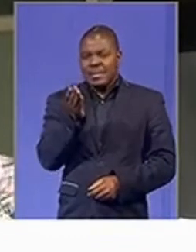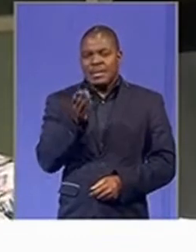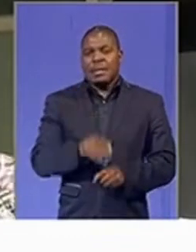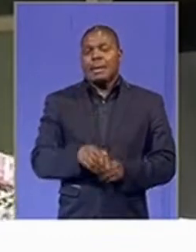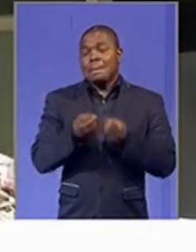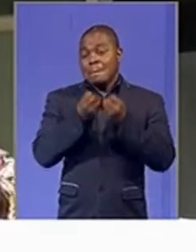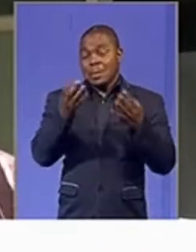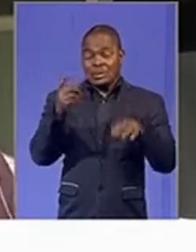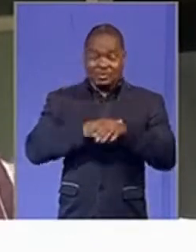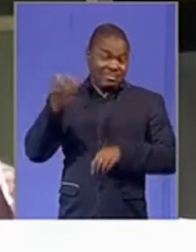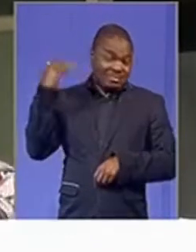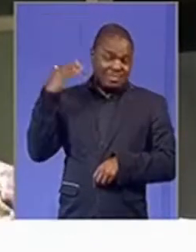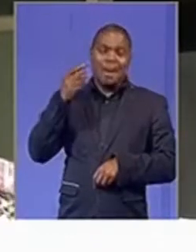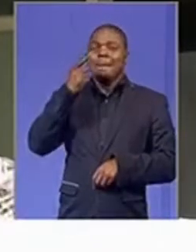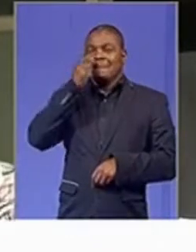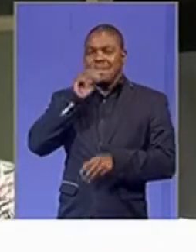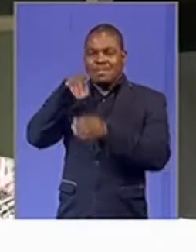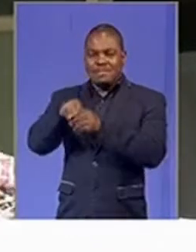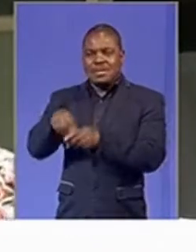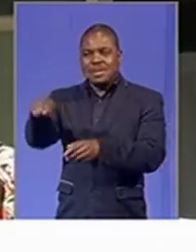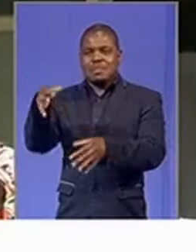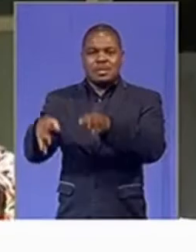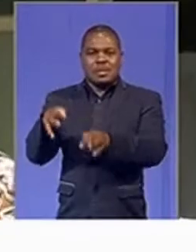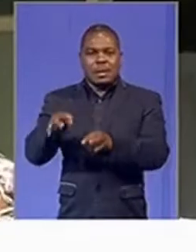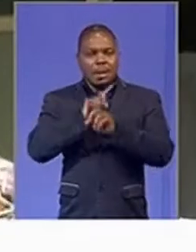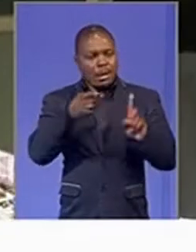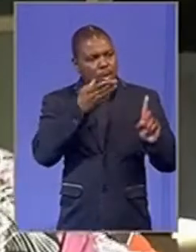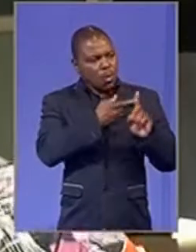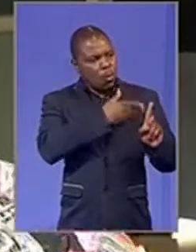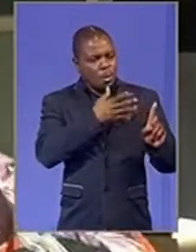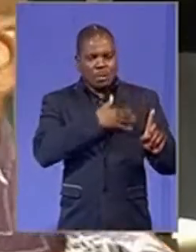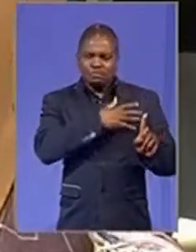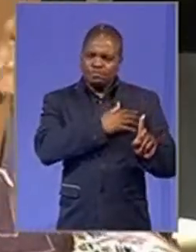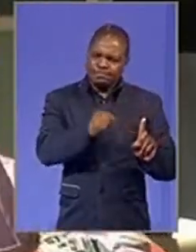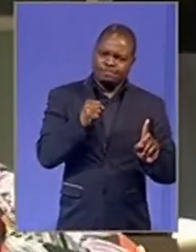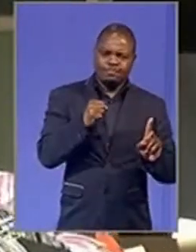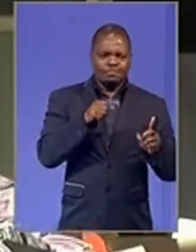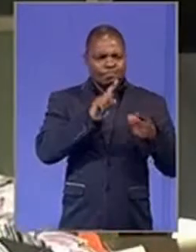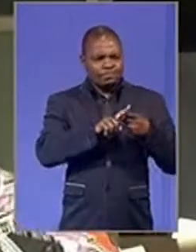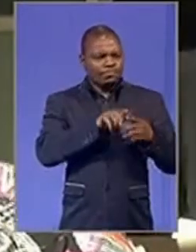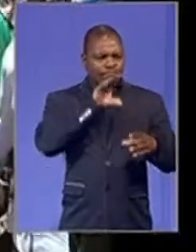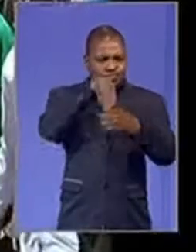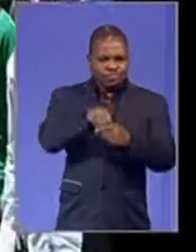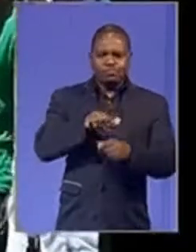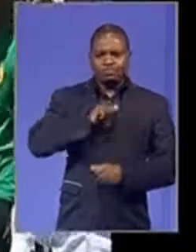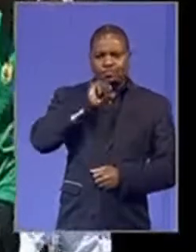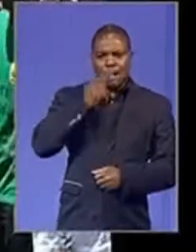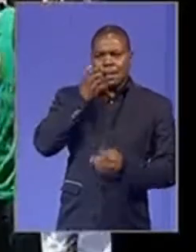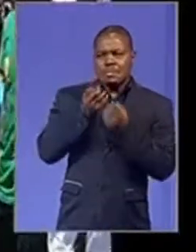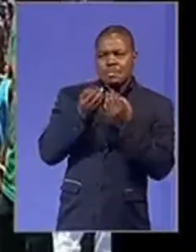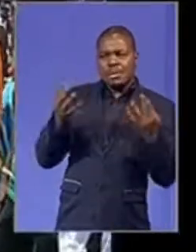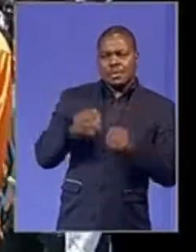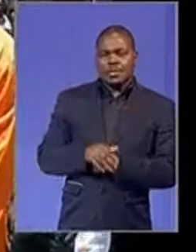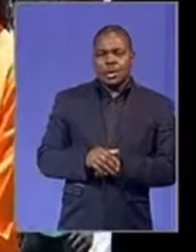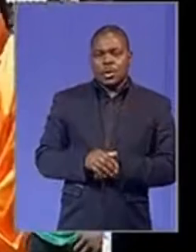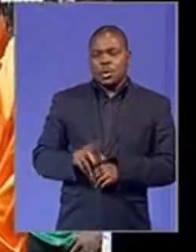that time. But here was a woman who was very bold, who was occupying that space that was being occupied by men. Khubisa o tswetse pele